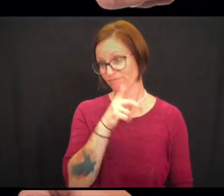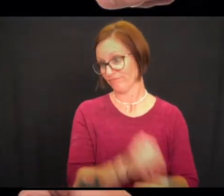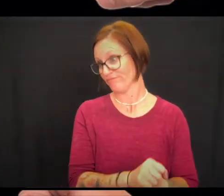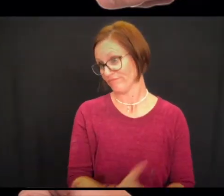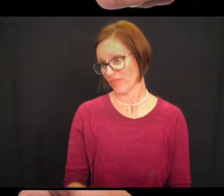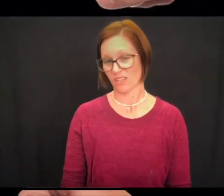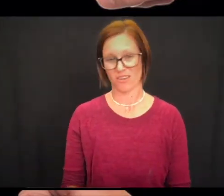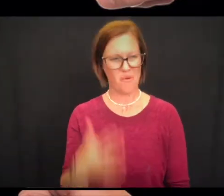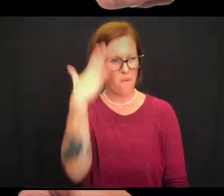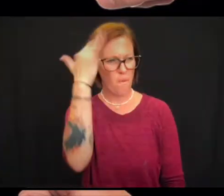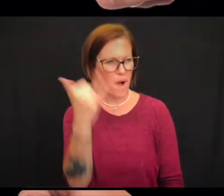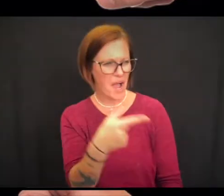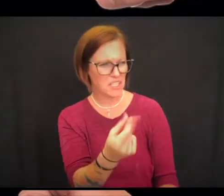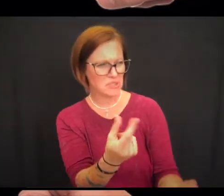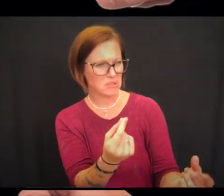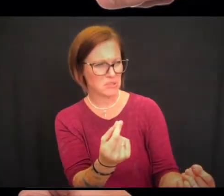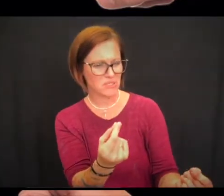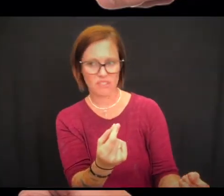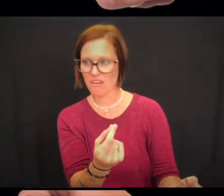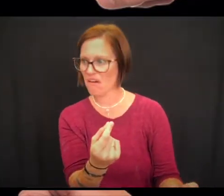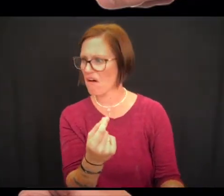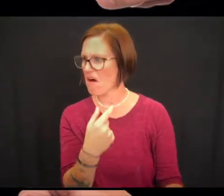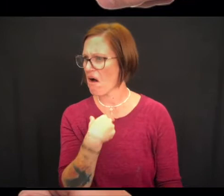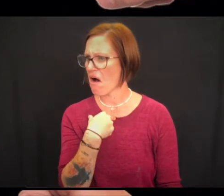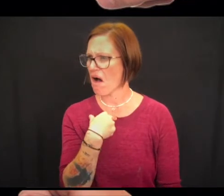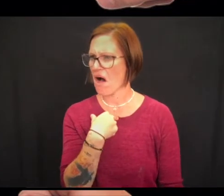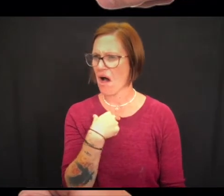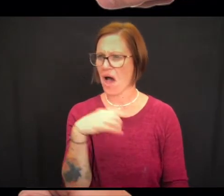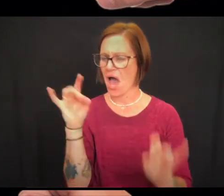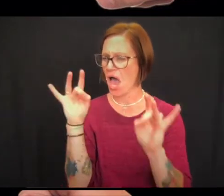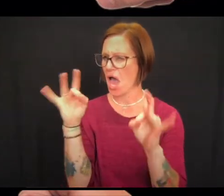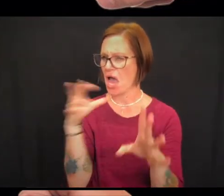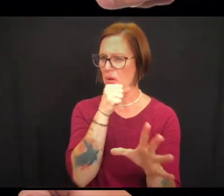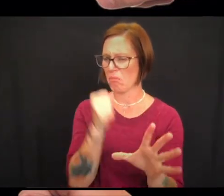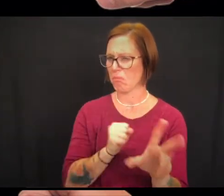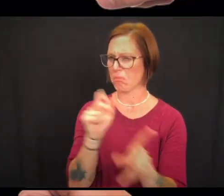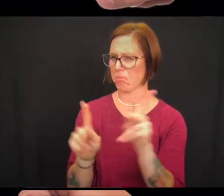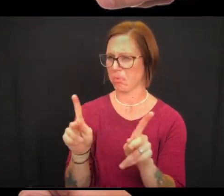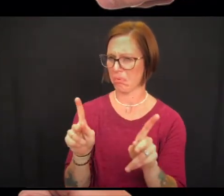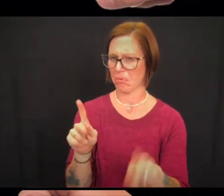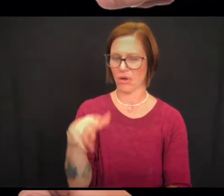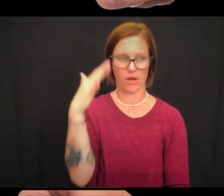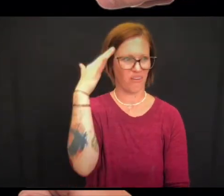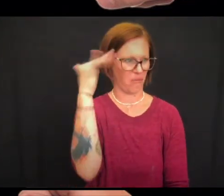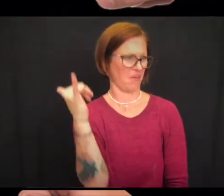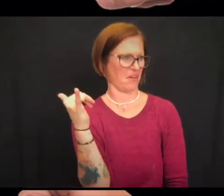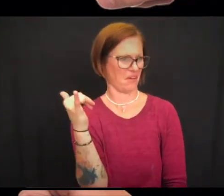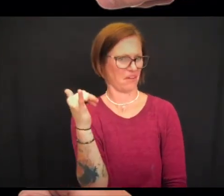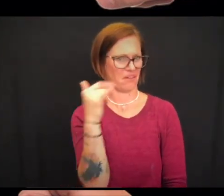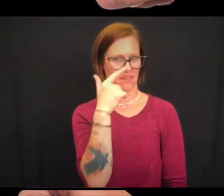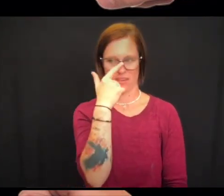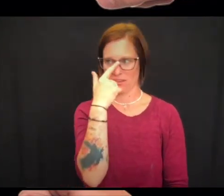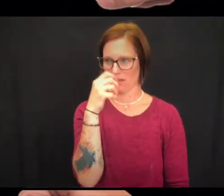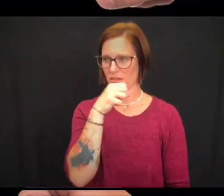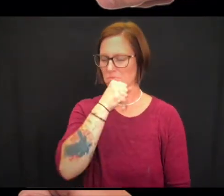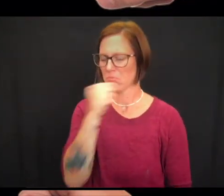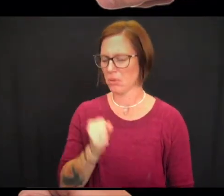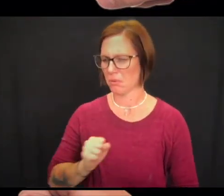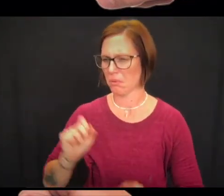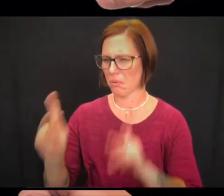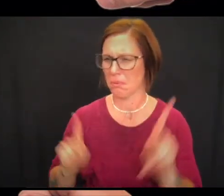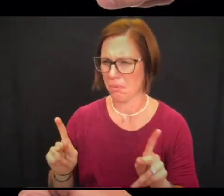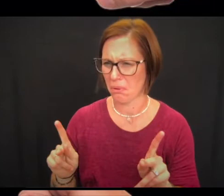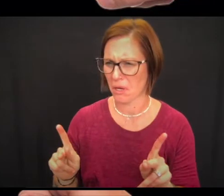it? I don't like old people. Why don't you like old people? Because old people